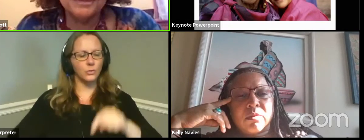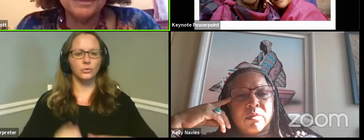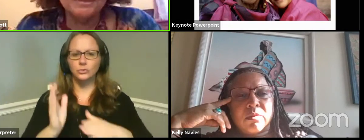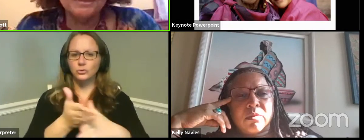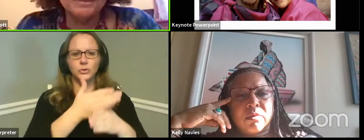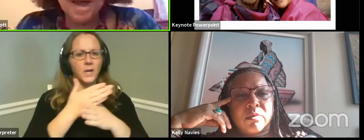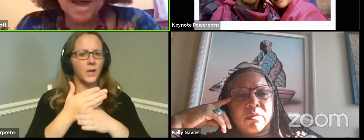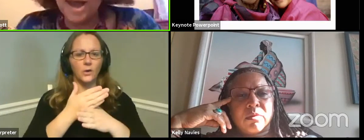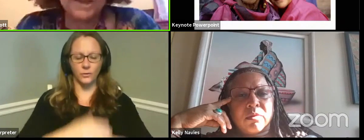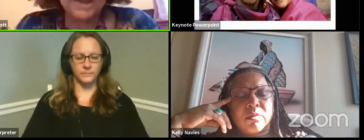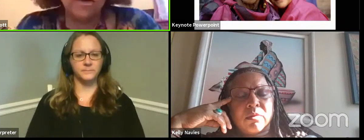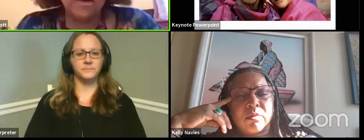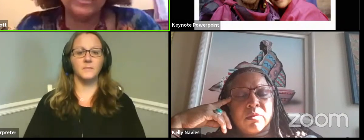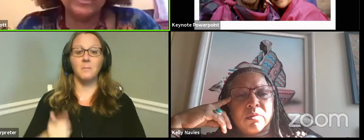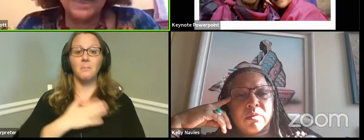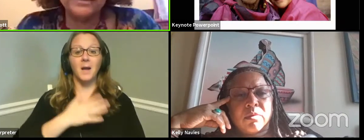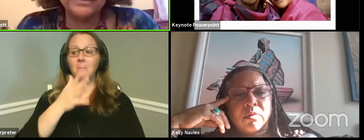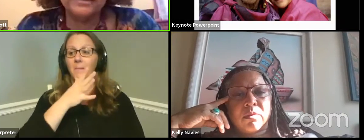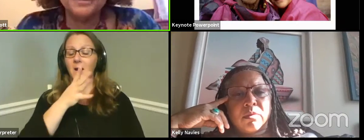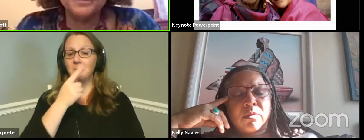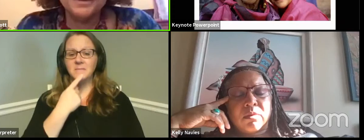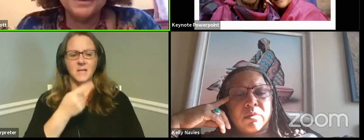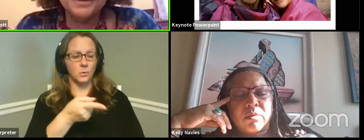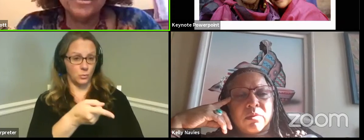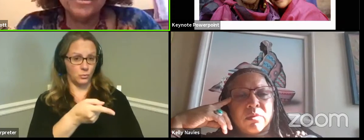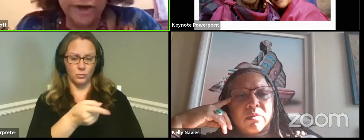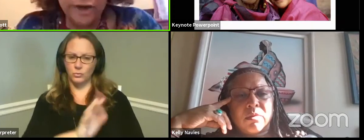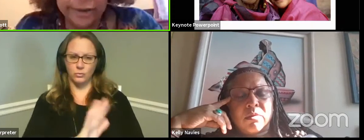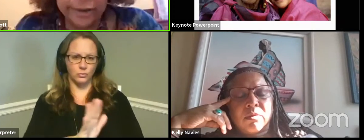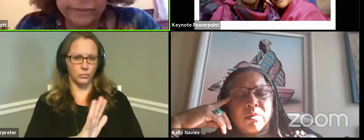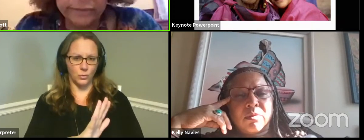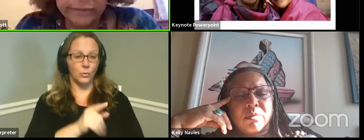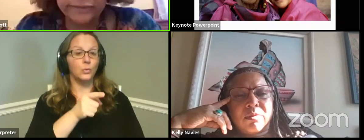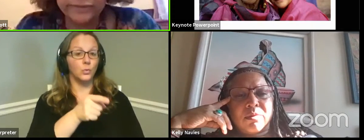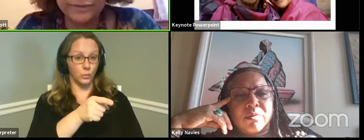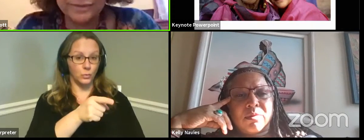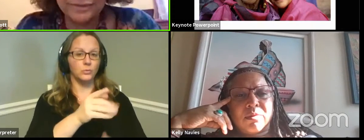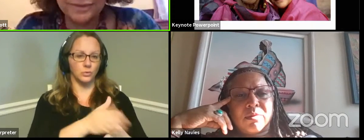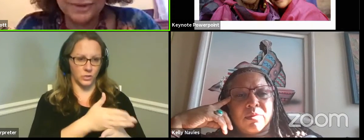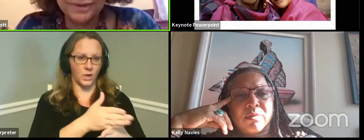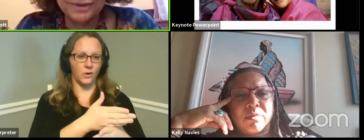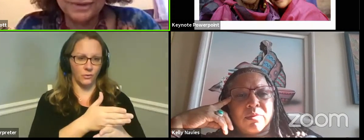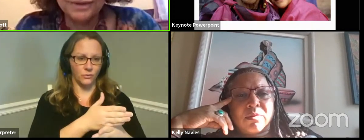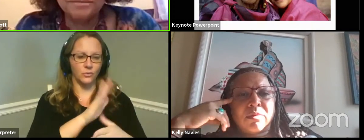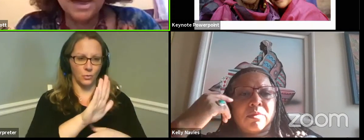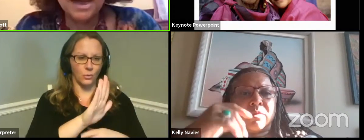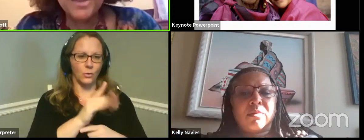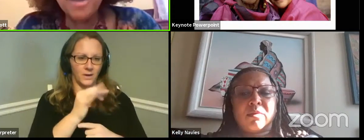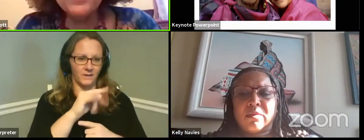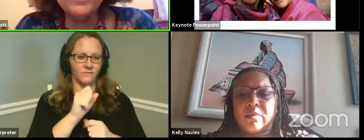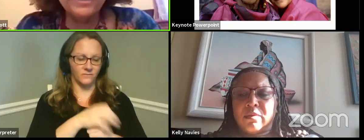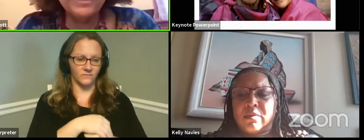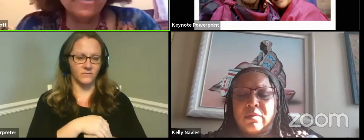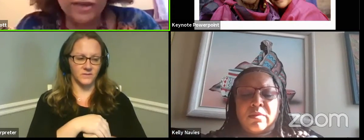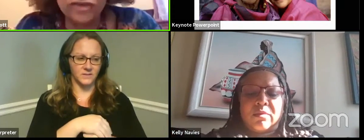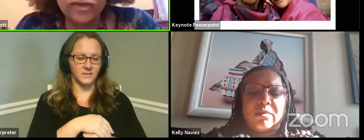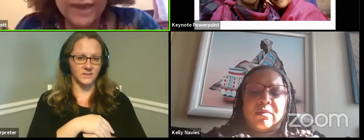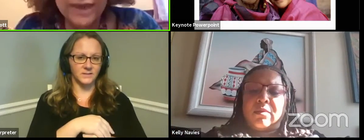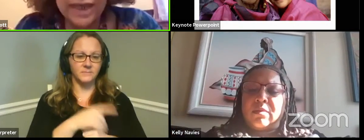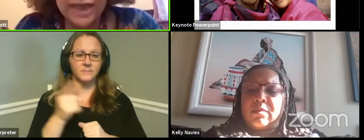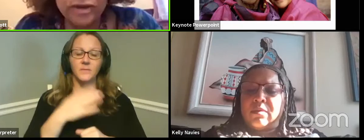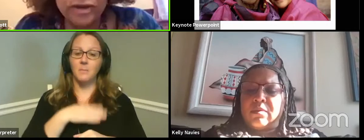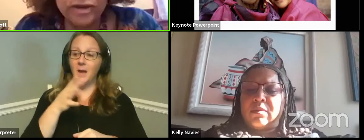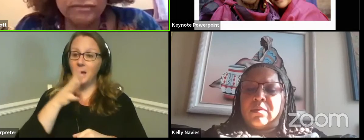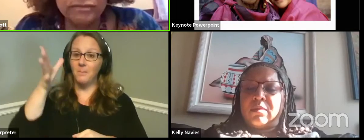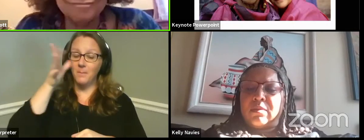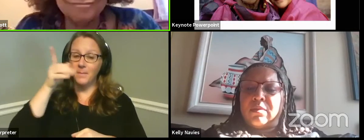But my mom said, don't do that. Share it. My parents ate shite so I could